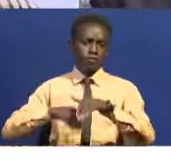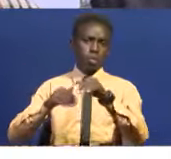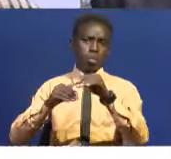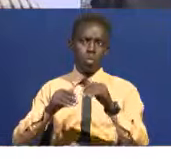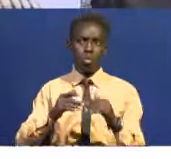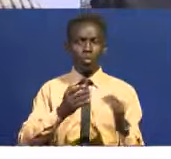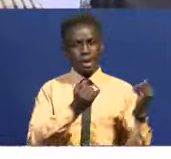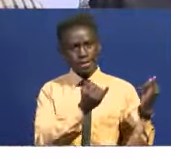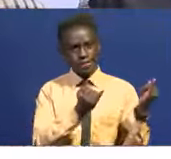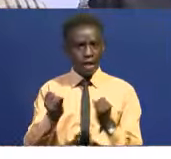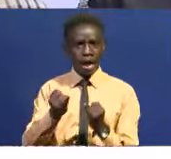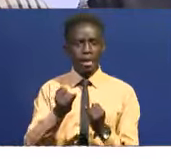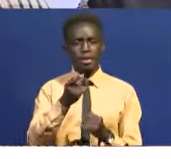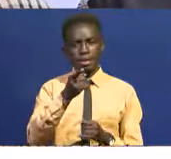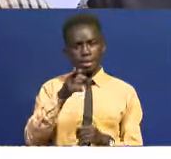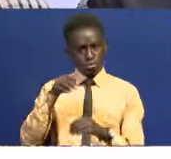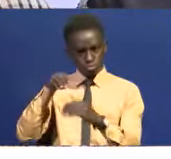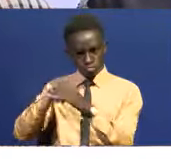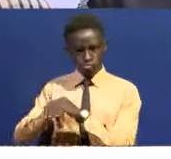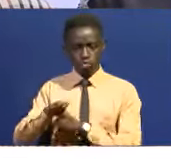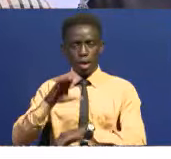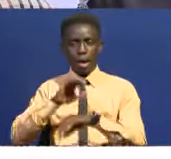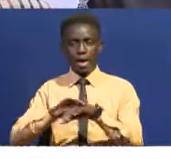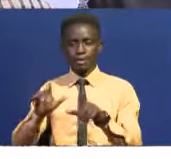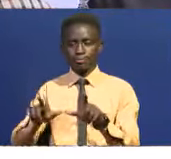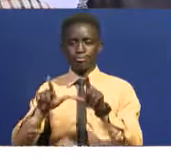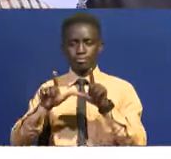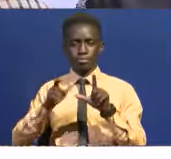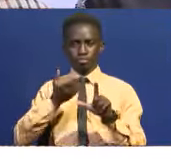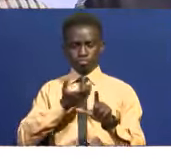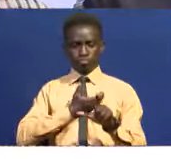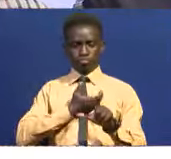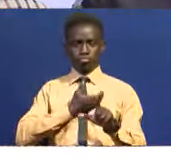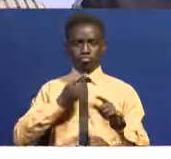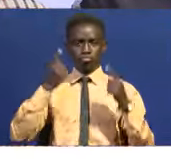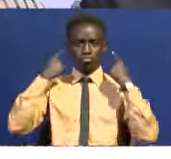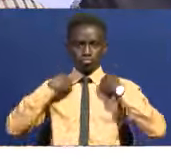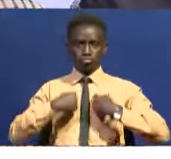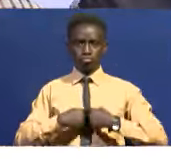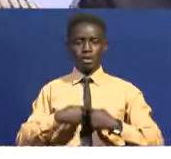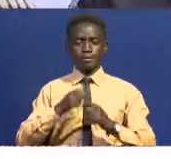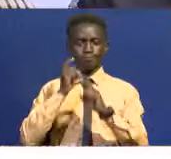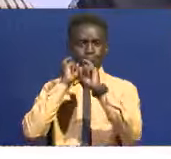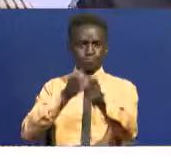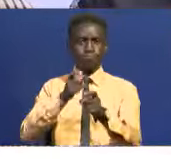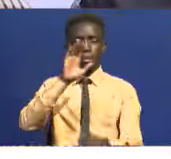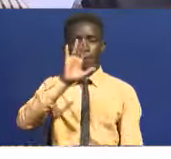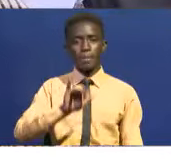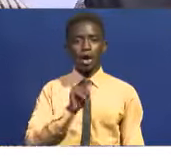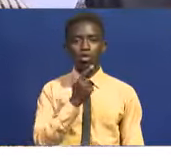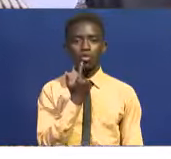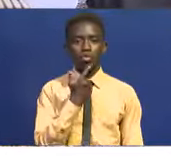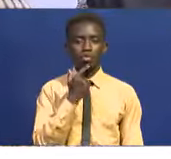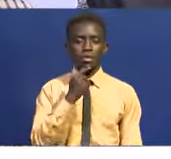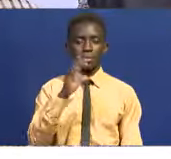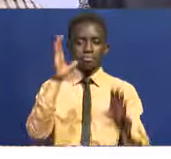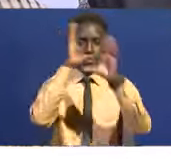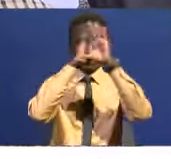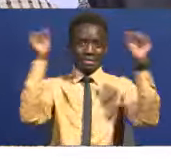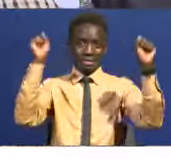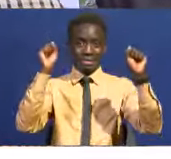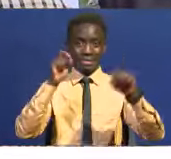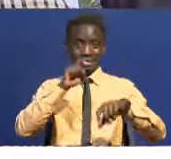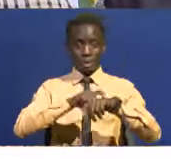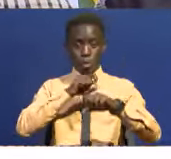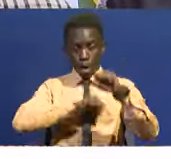given an honor to receive the certificate and a medal honored through by the head of state of this country. And as we do all this, we